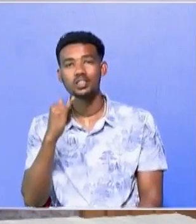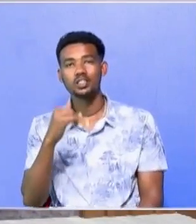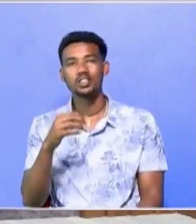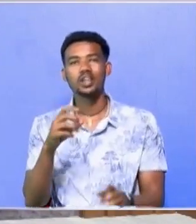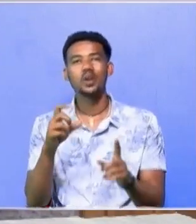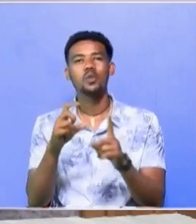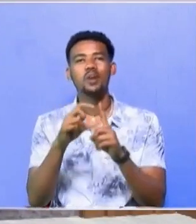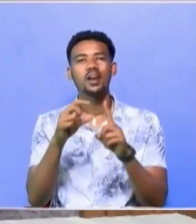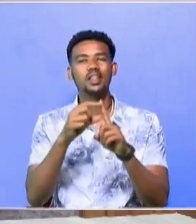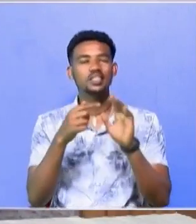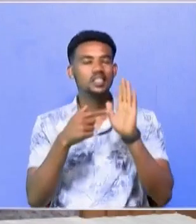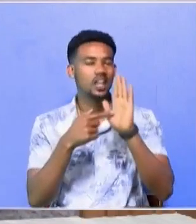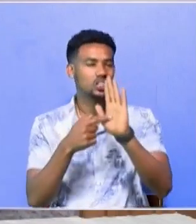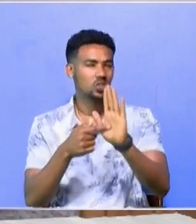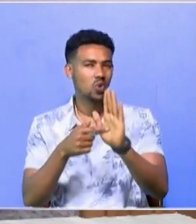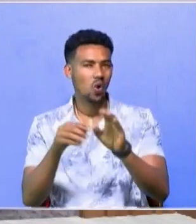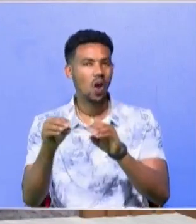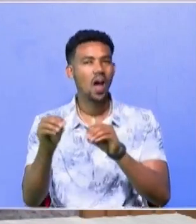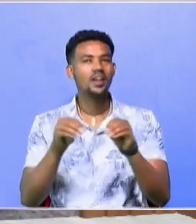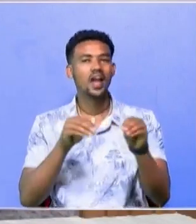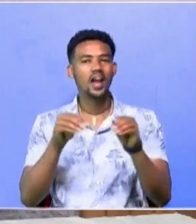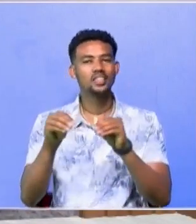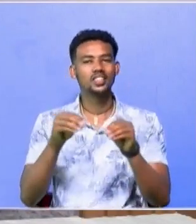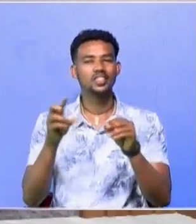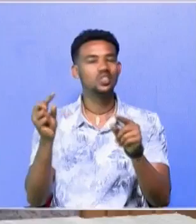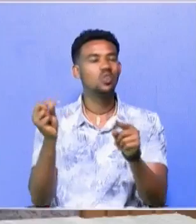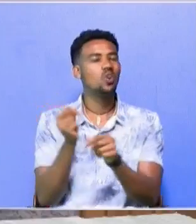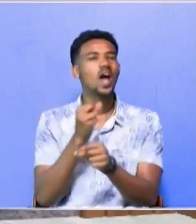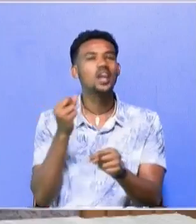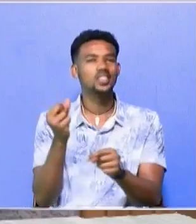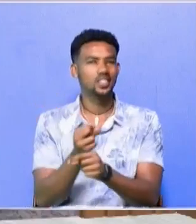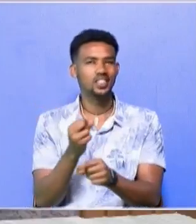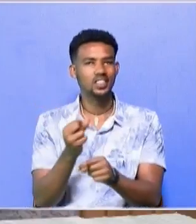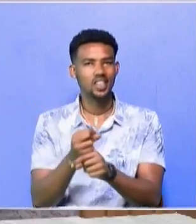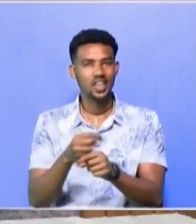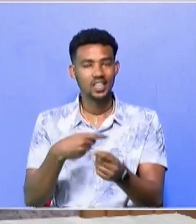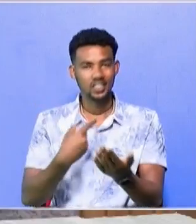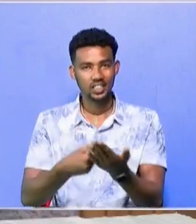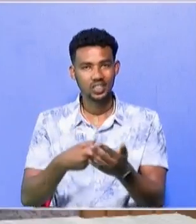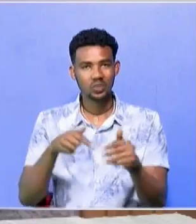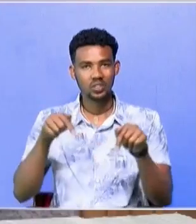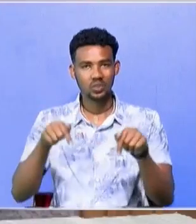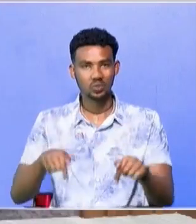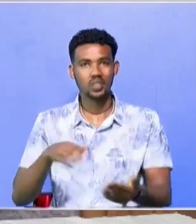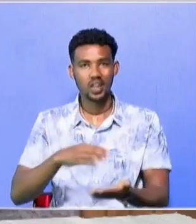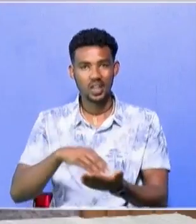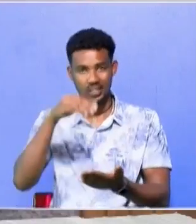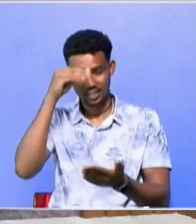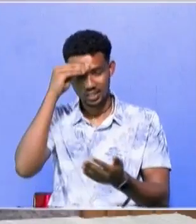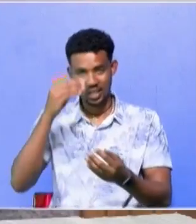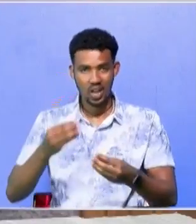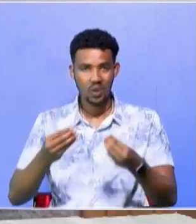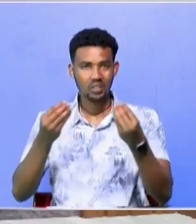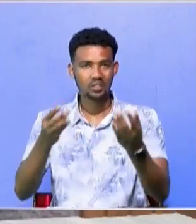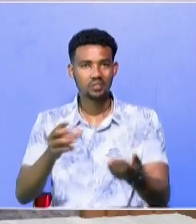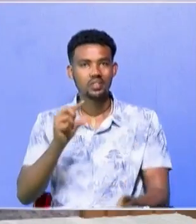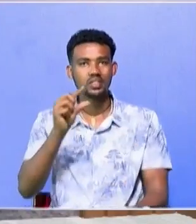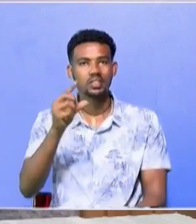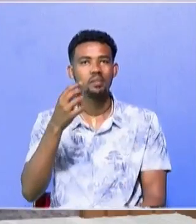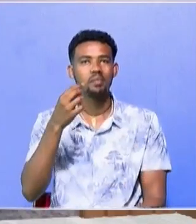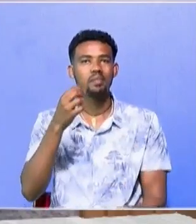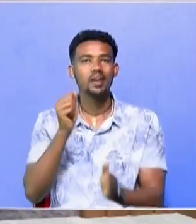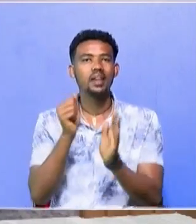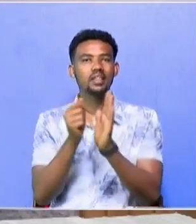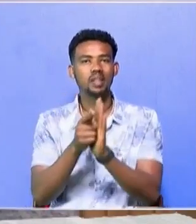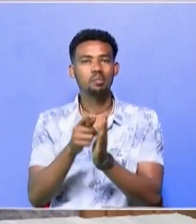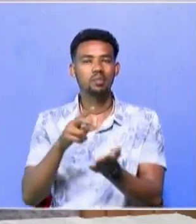shows an action. This was our previous lesson. And also, we gave some examples